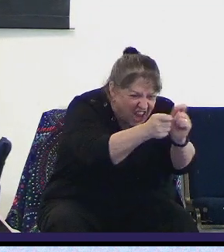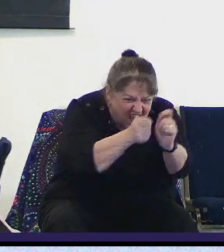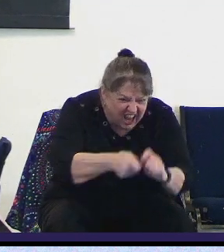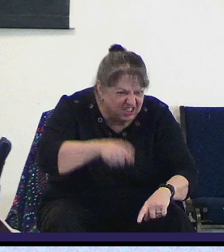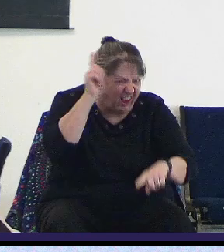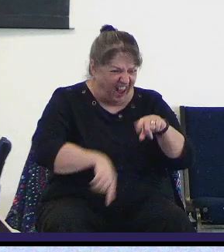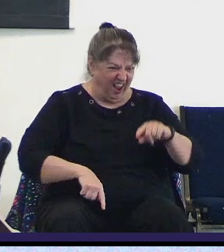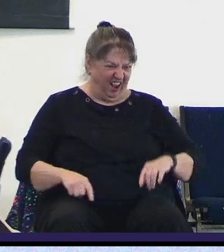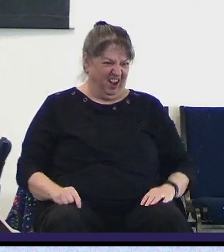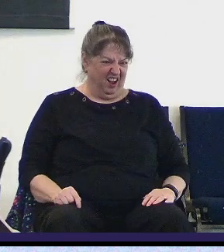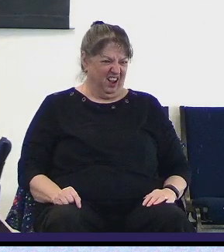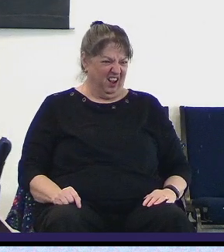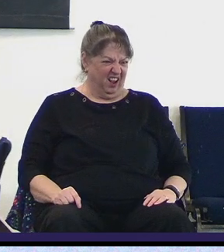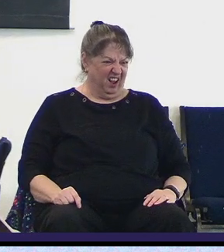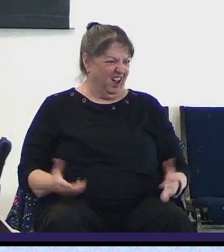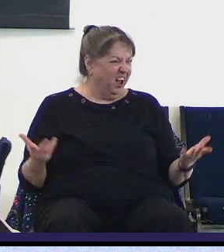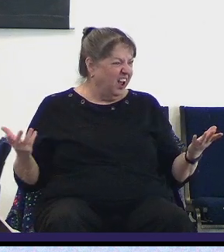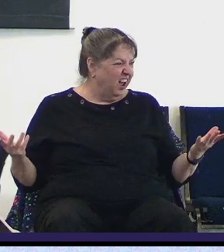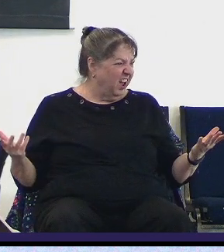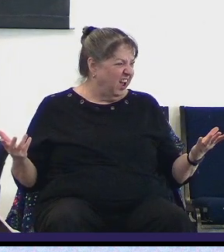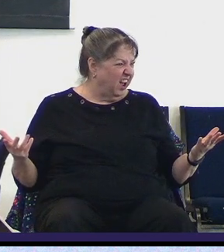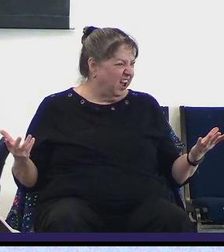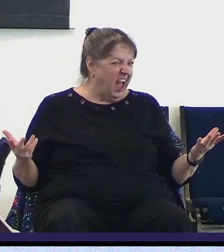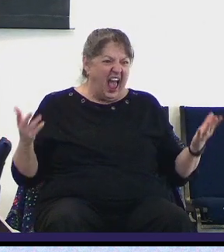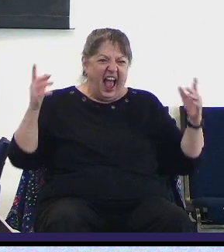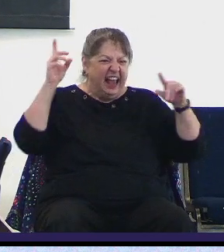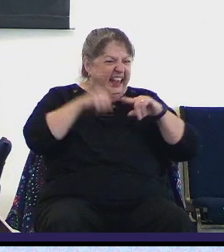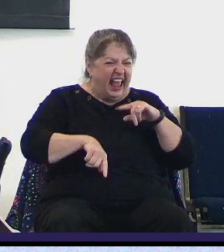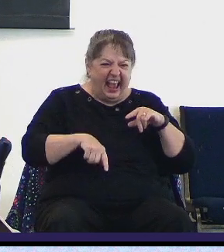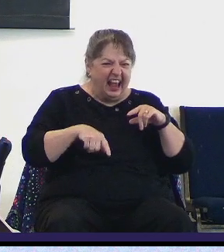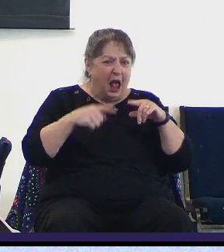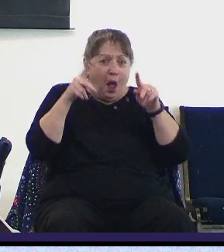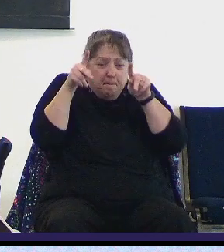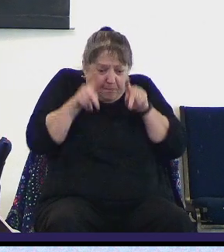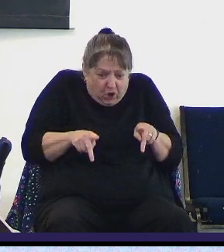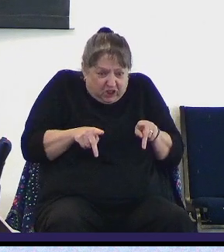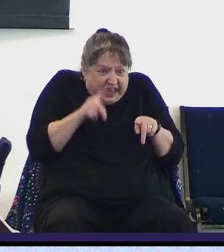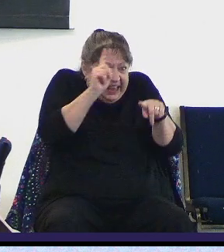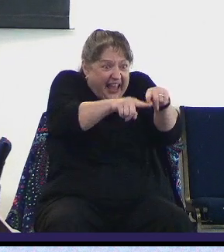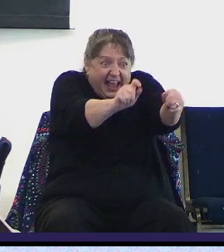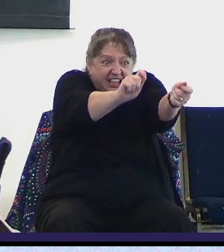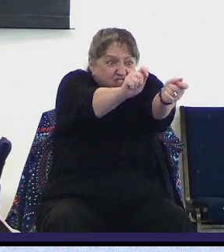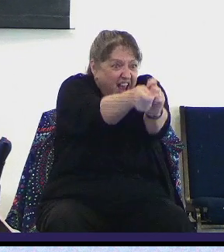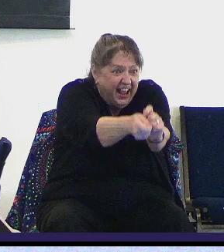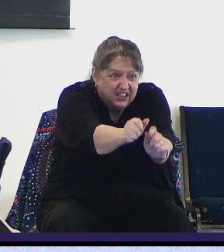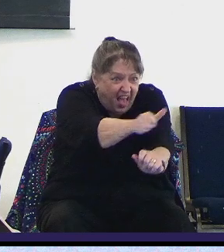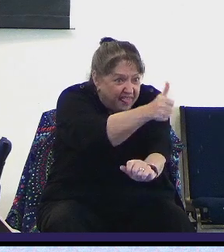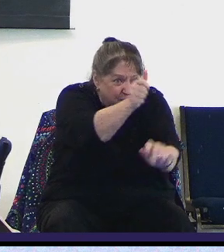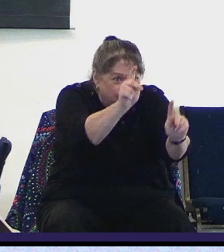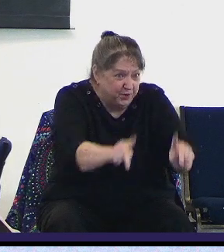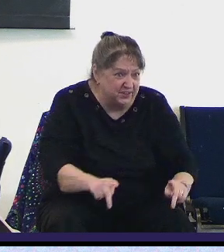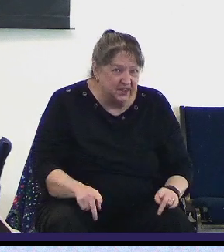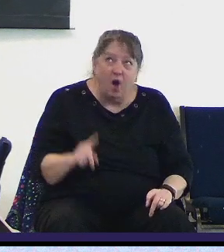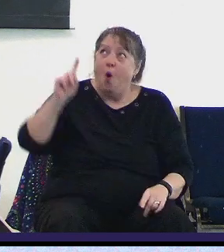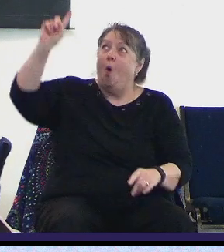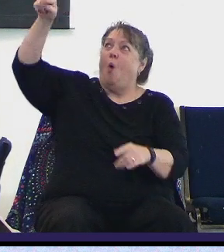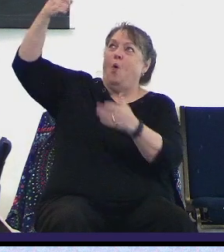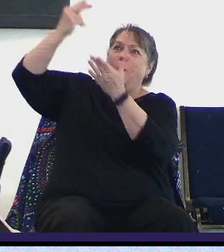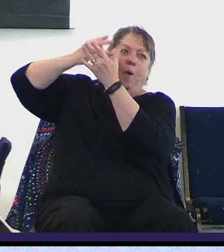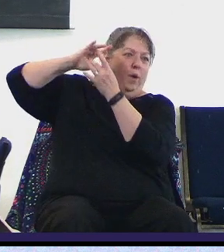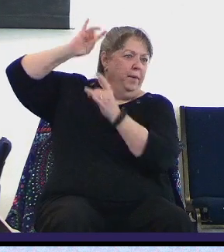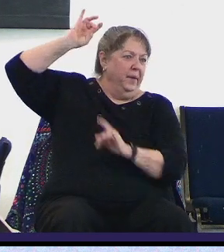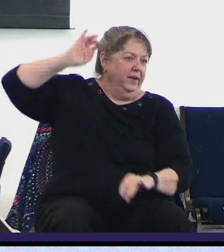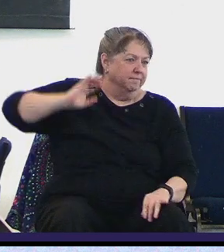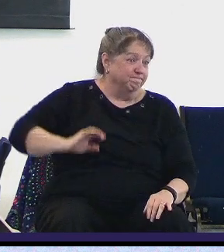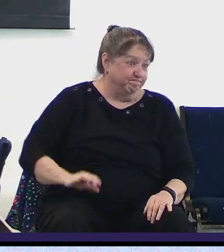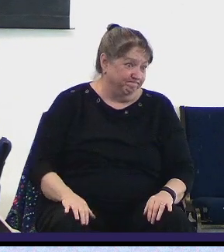no theologian in this world, whoever was, ever will be, who can change someone's heart. That's the Holy Spirit's job. And